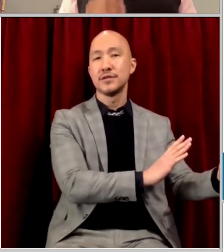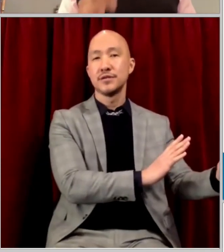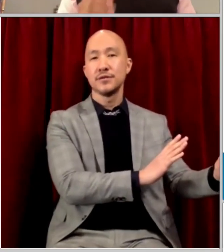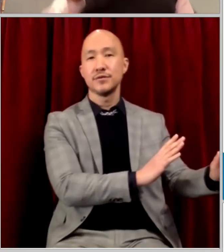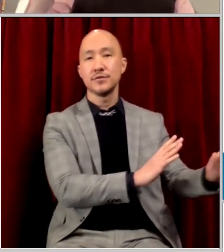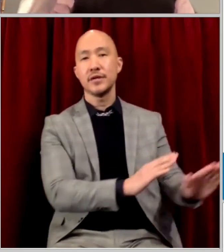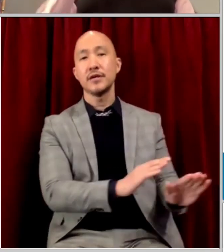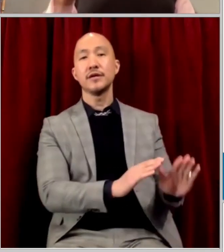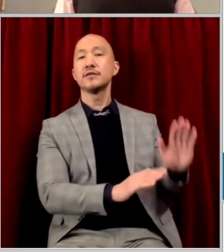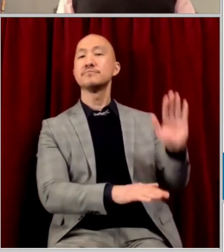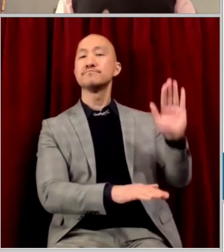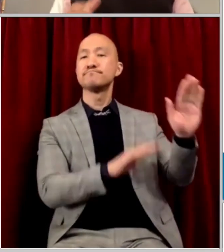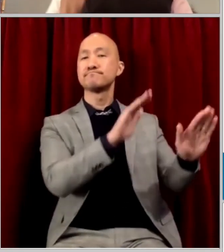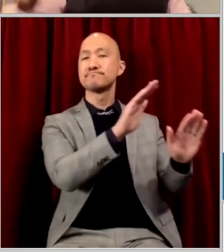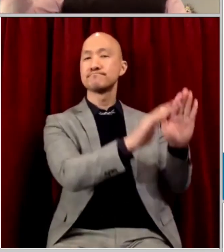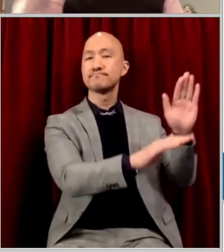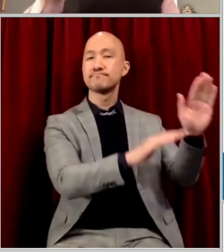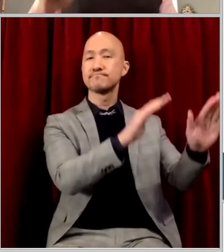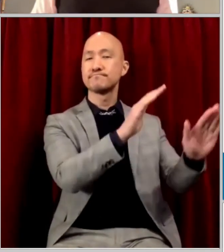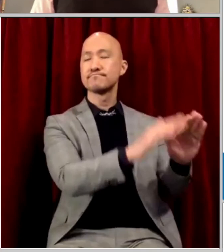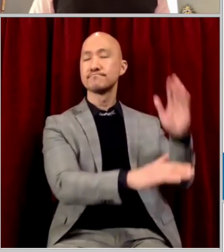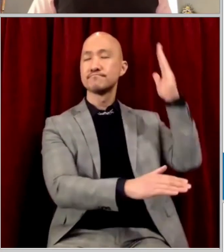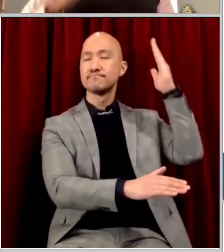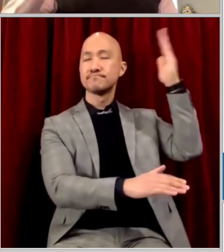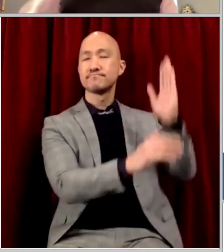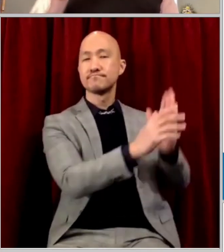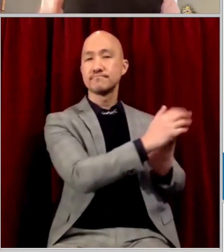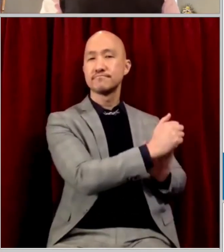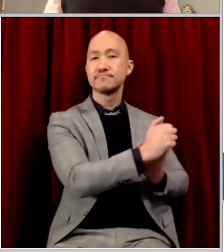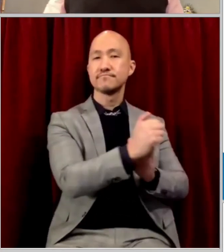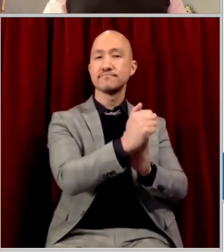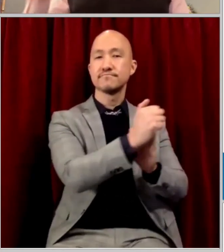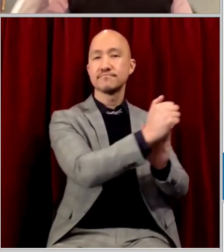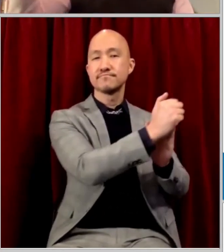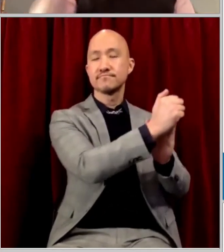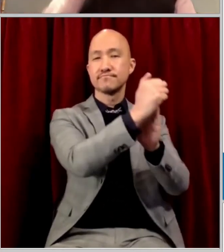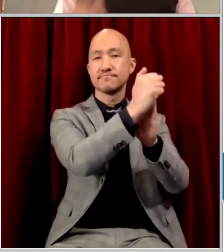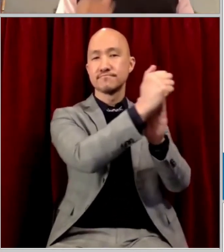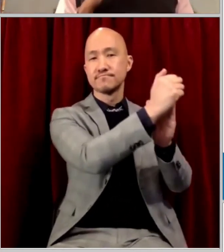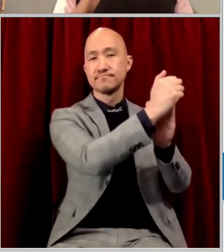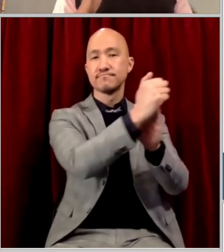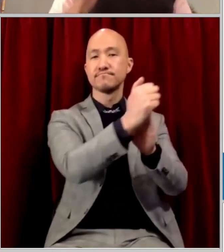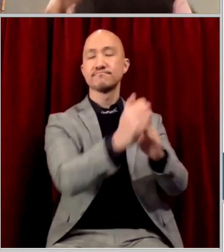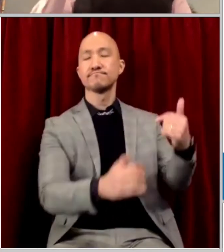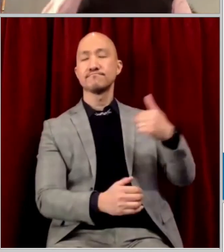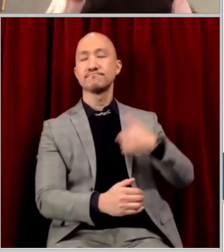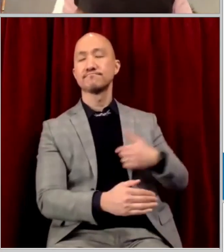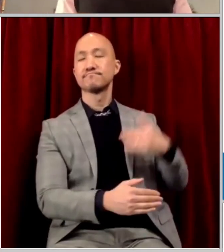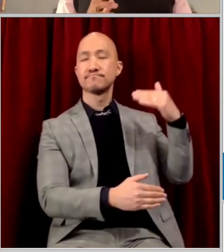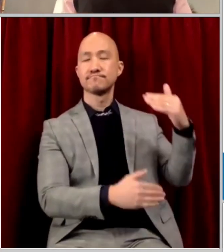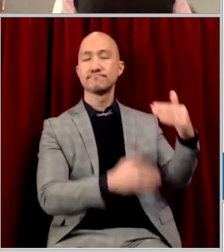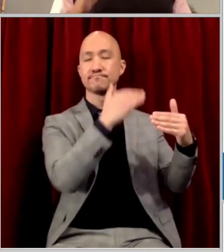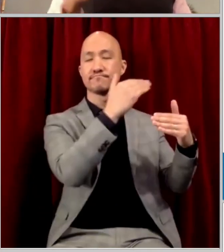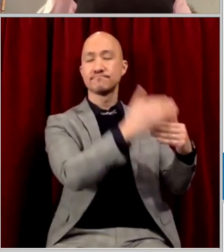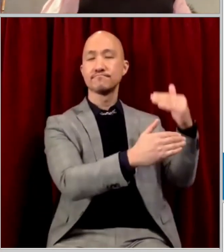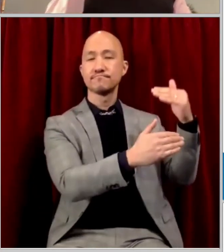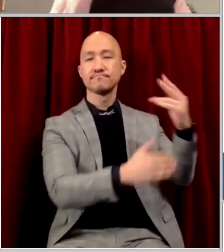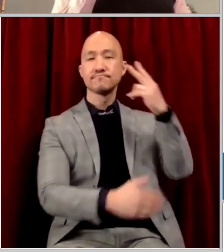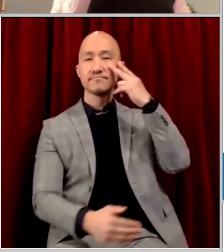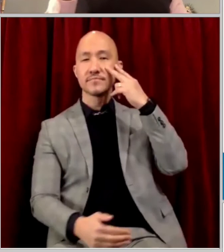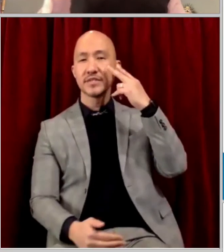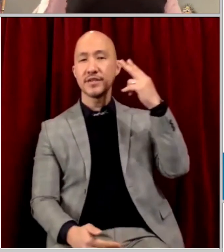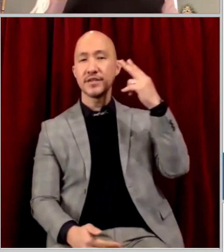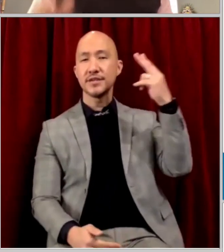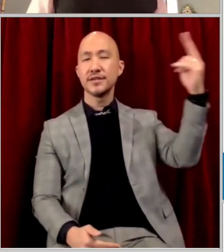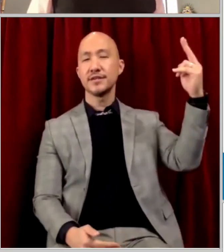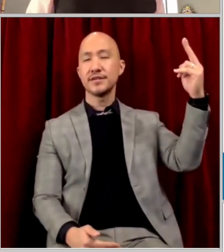fear. Though by the path he leadeth, but one step I